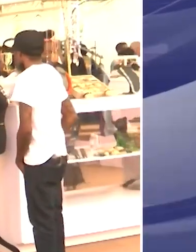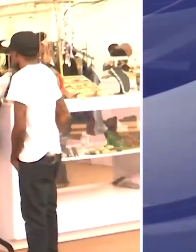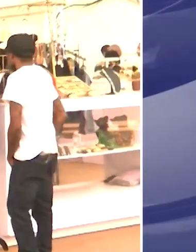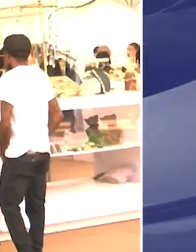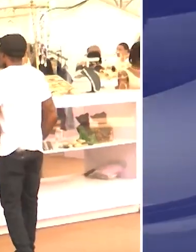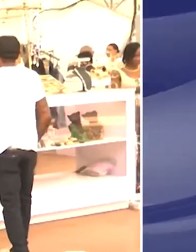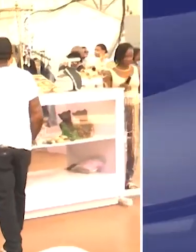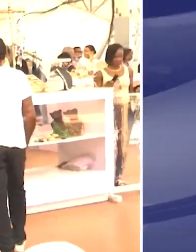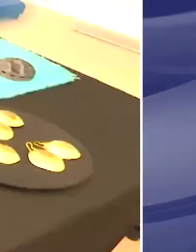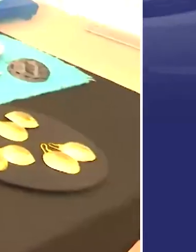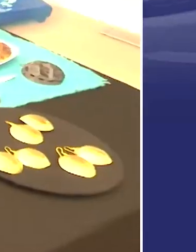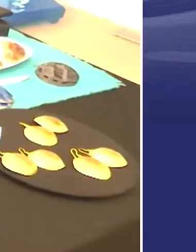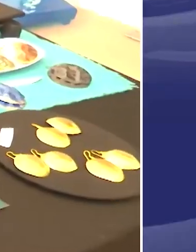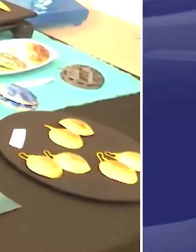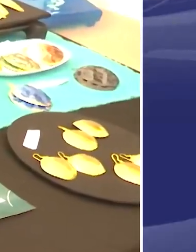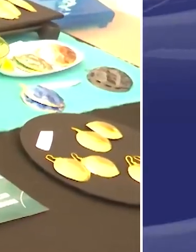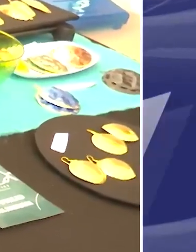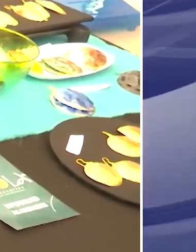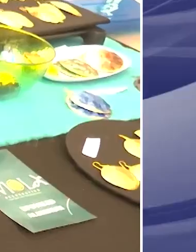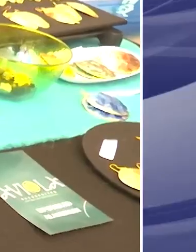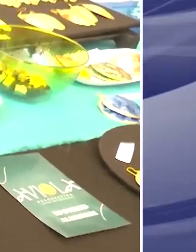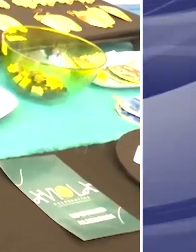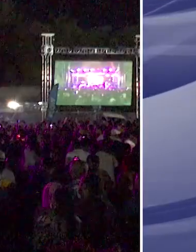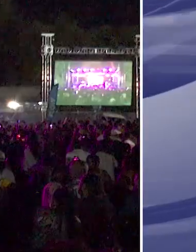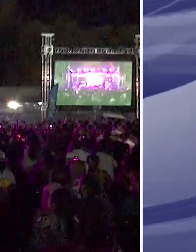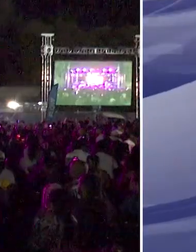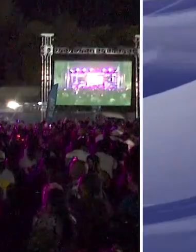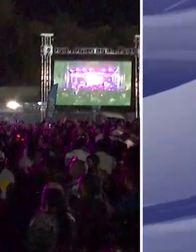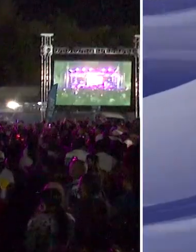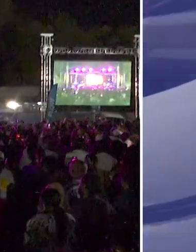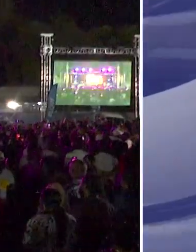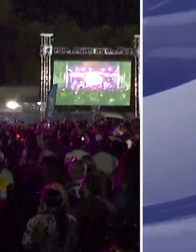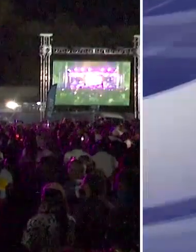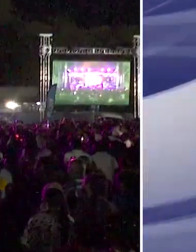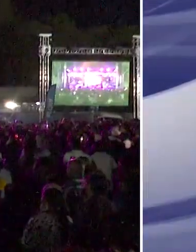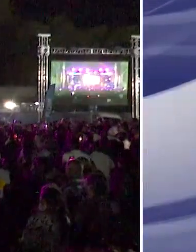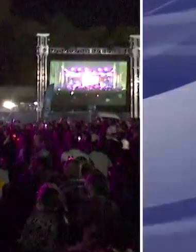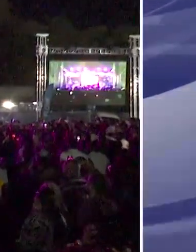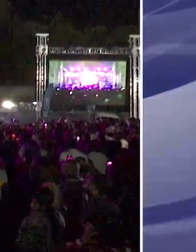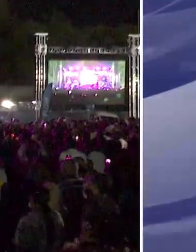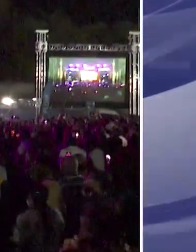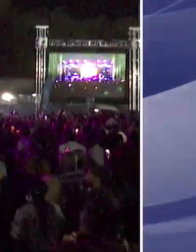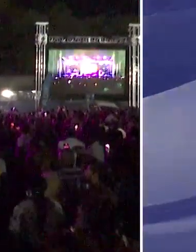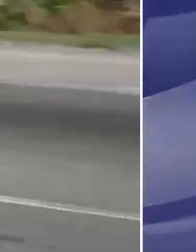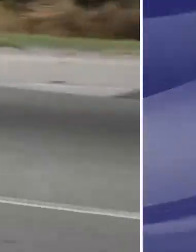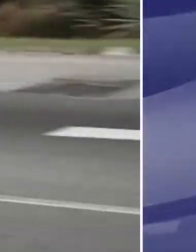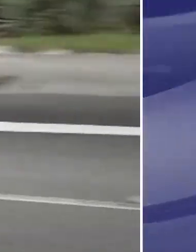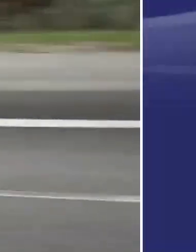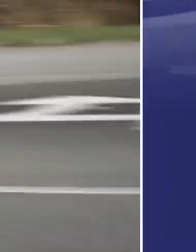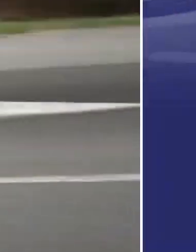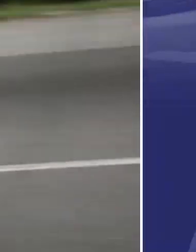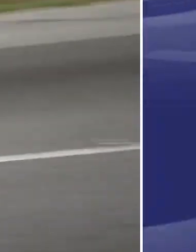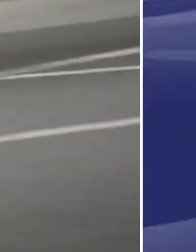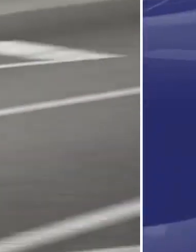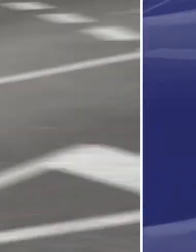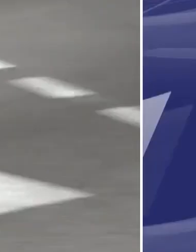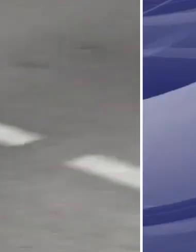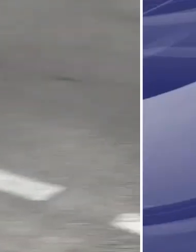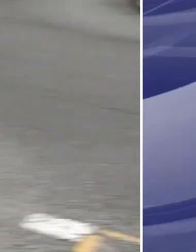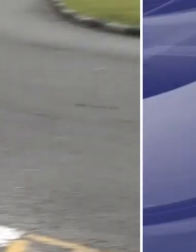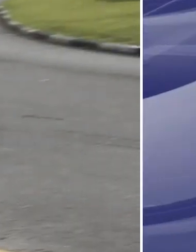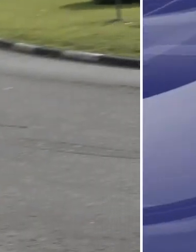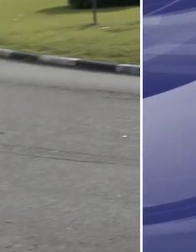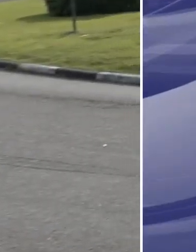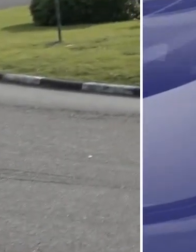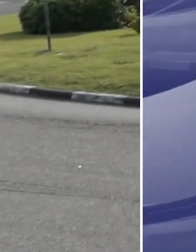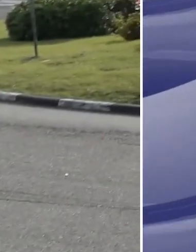Exhibitors grade Carifesta 15 as a success. The Reggae Super Concert lives up to its billing. And in sports, Barbados cops